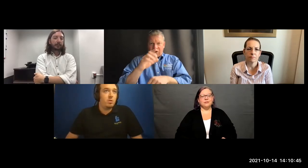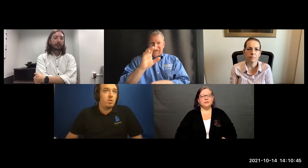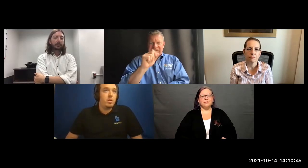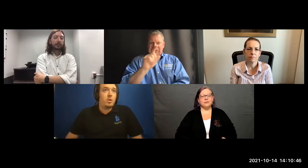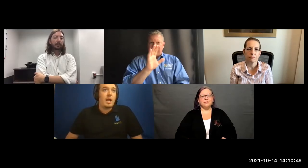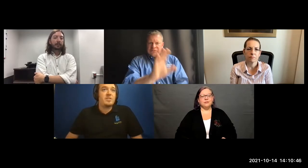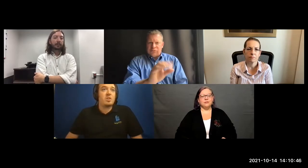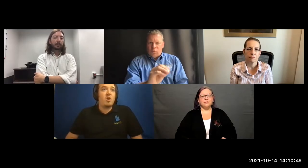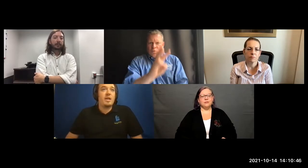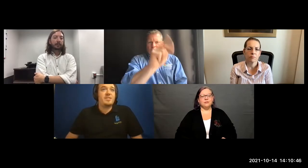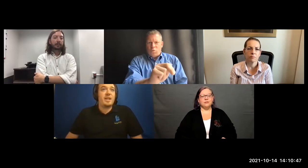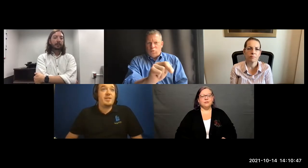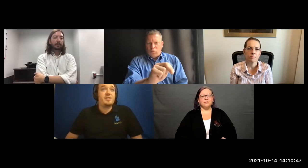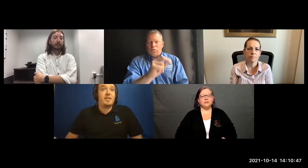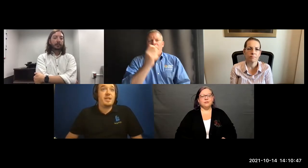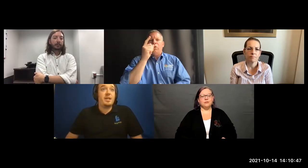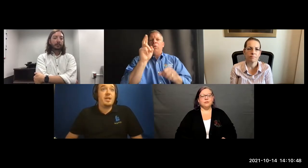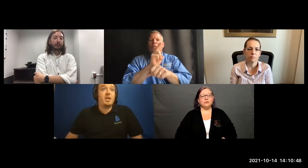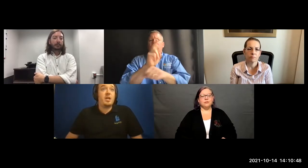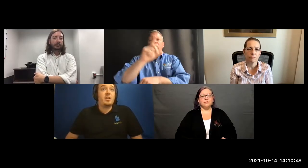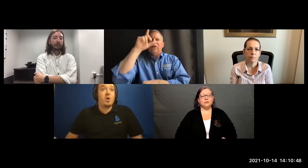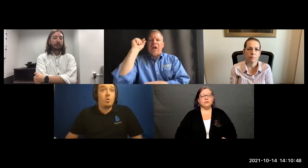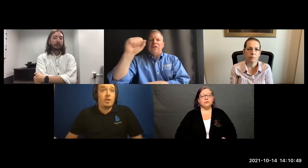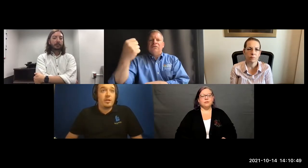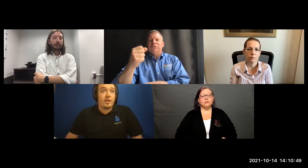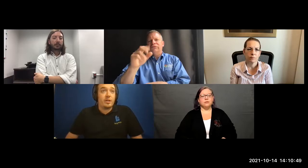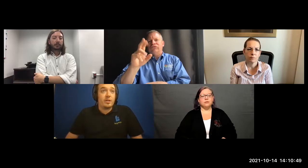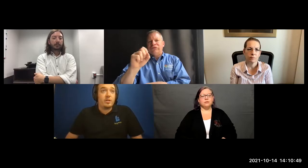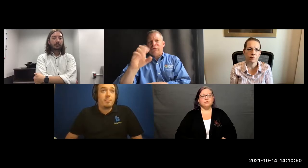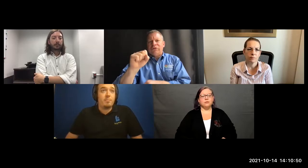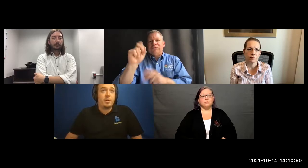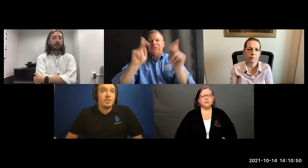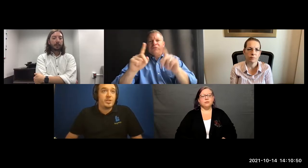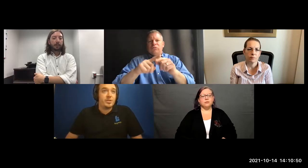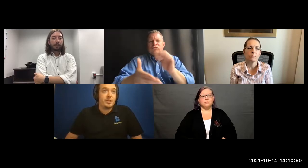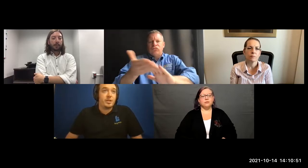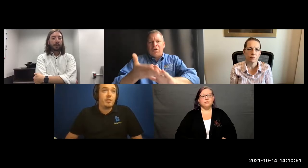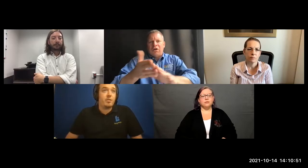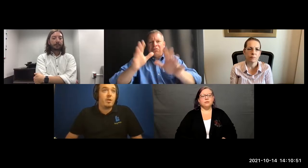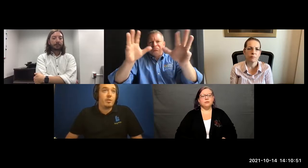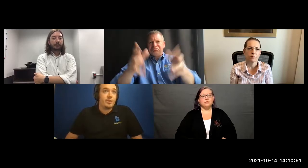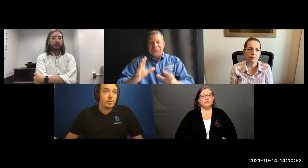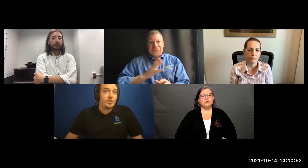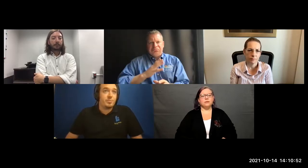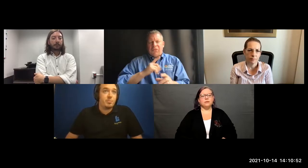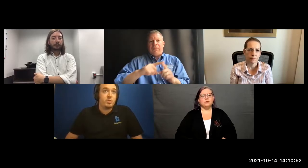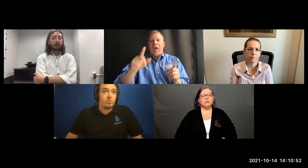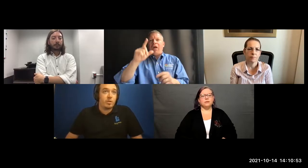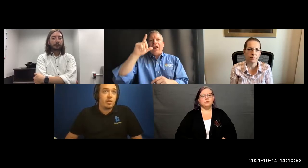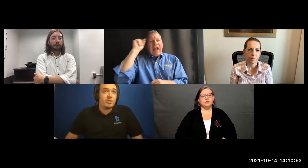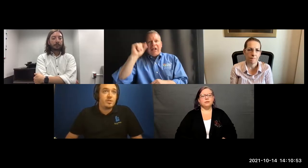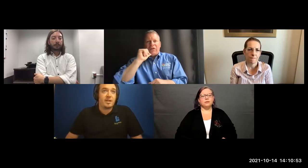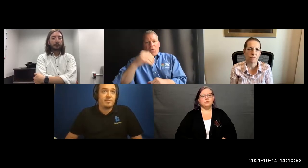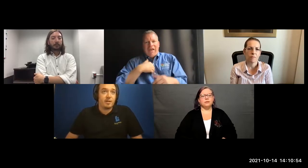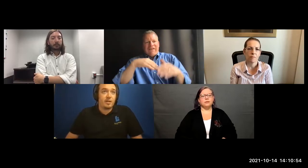no. As long as CEASD is owning the data, but just using other resources and people to